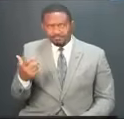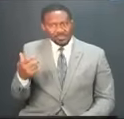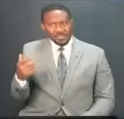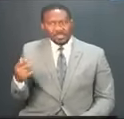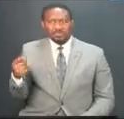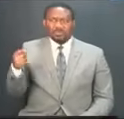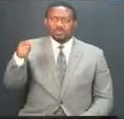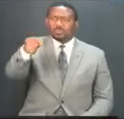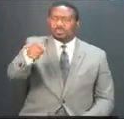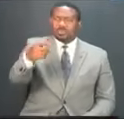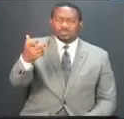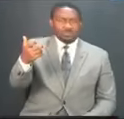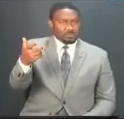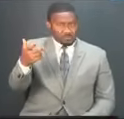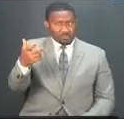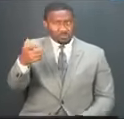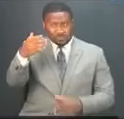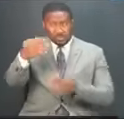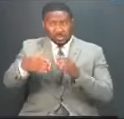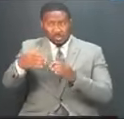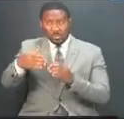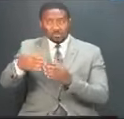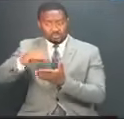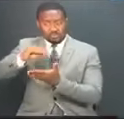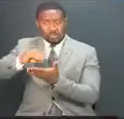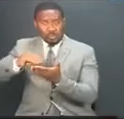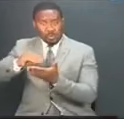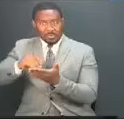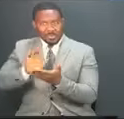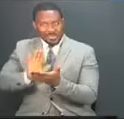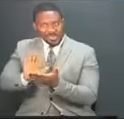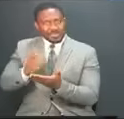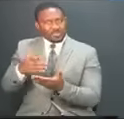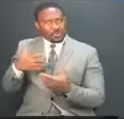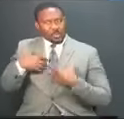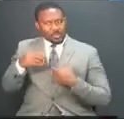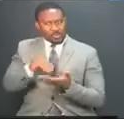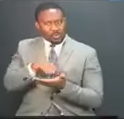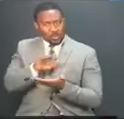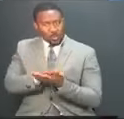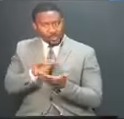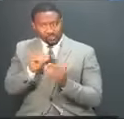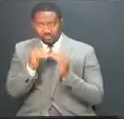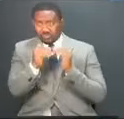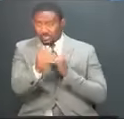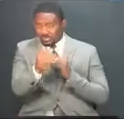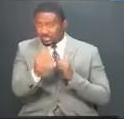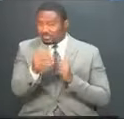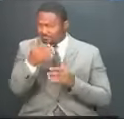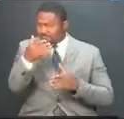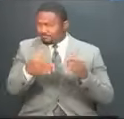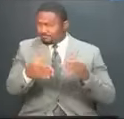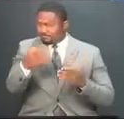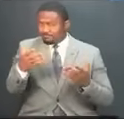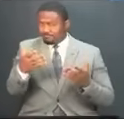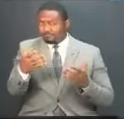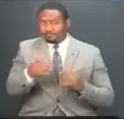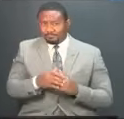application for stay. And so, according to them, having acted on your